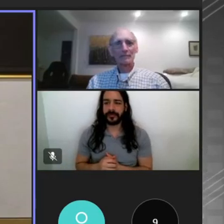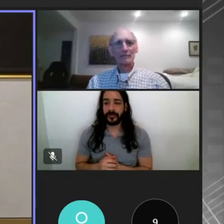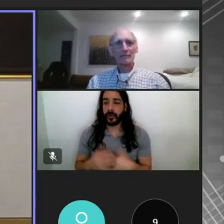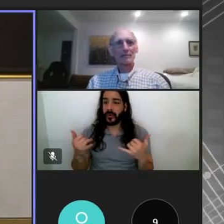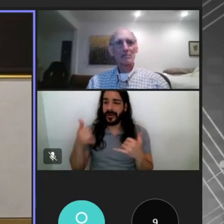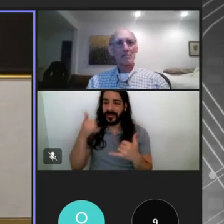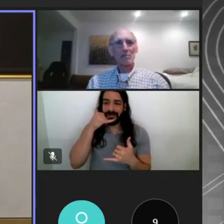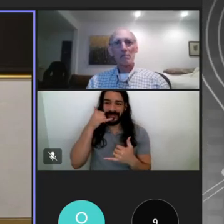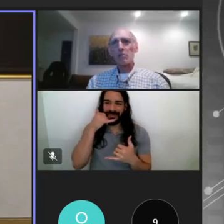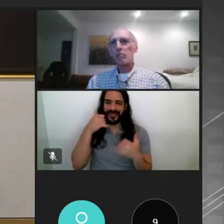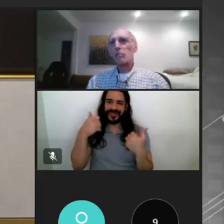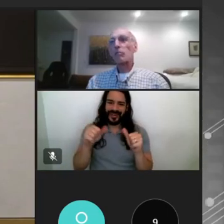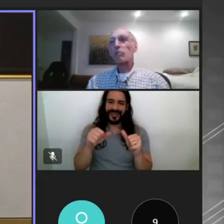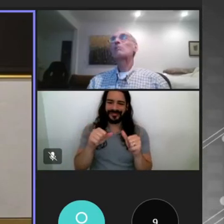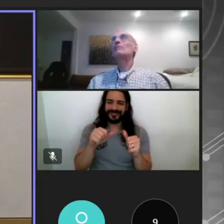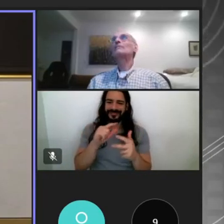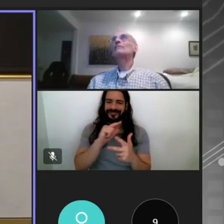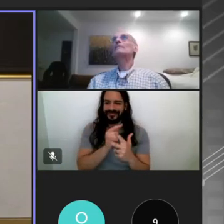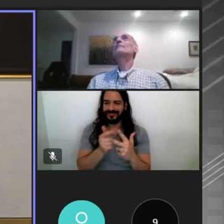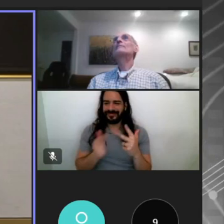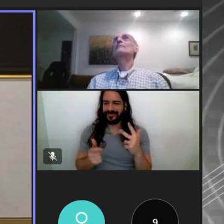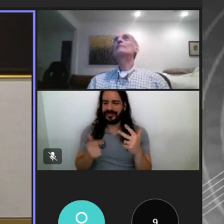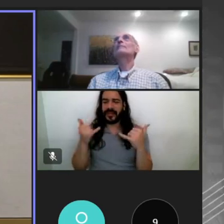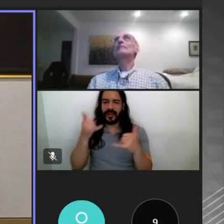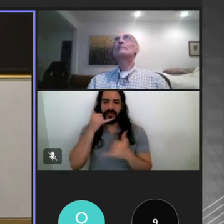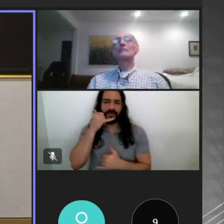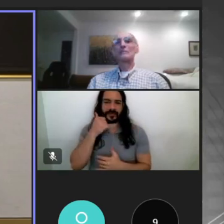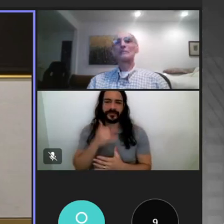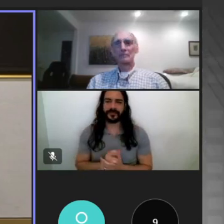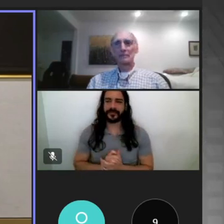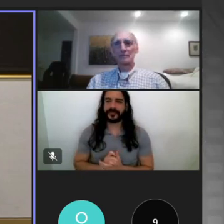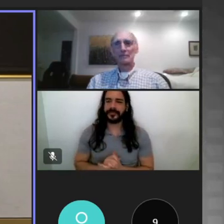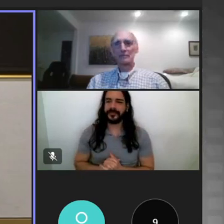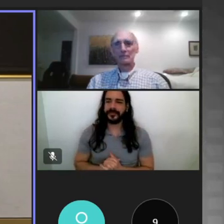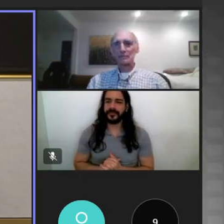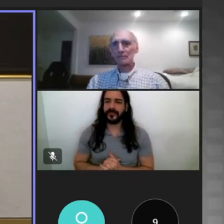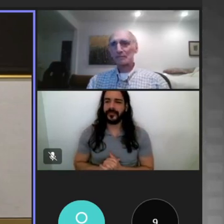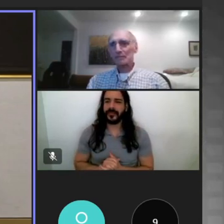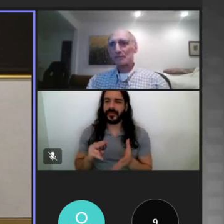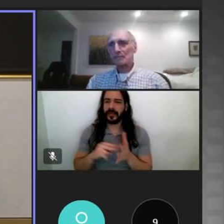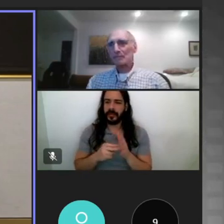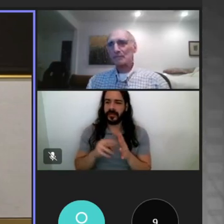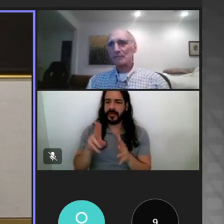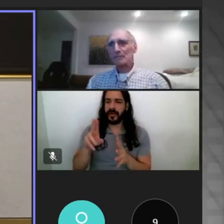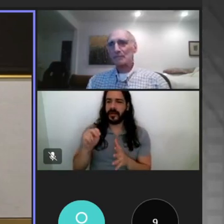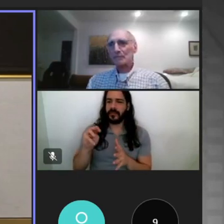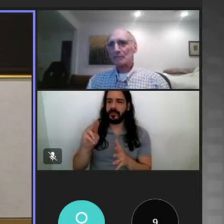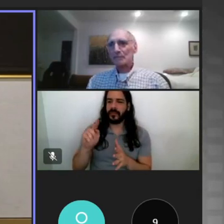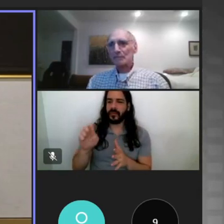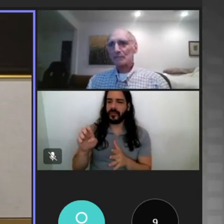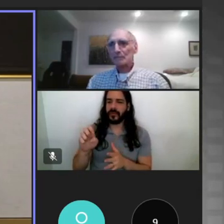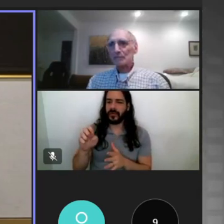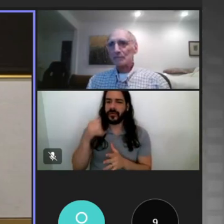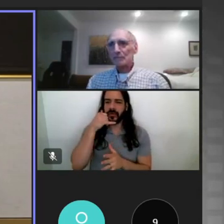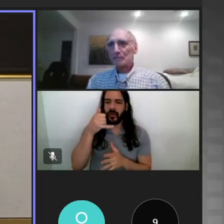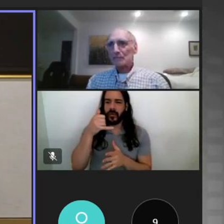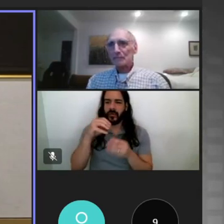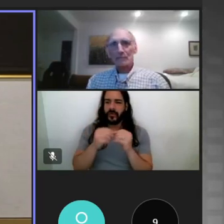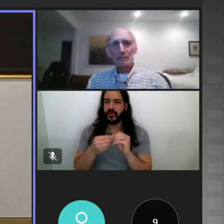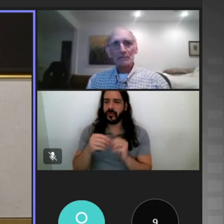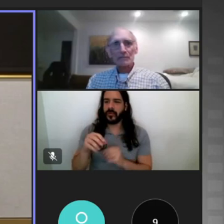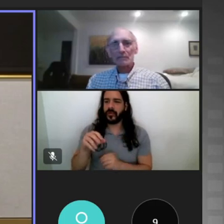Oh, we're going to go to the phone. So we are trying to mix it up, Ms. Black. We're going to the phone, so I'm going to unmute